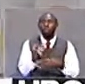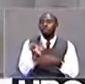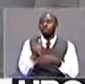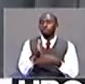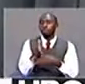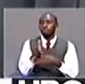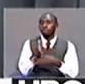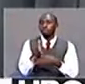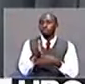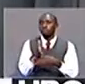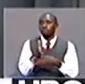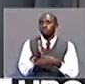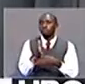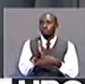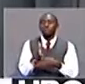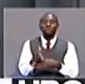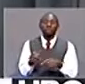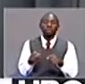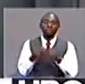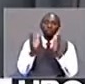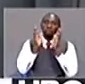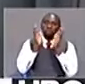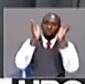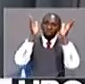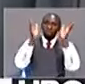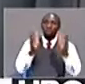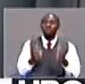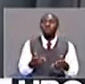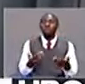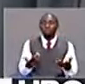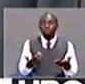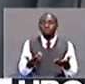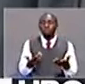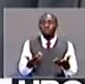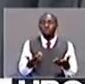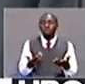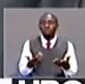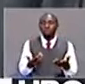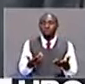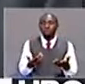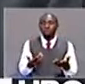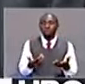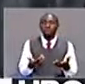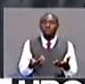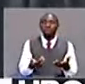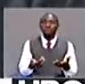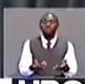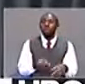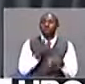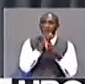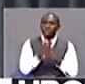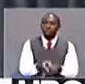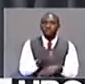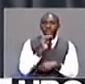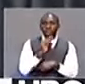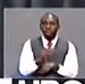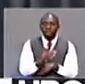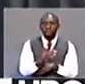motion, and for you, Right Honorable Speaker, for getting space on the order paper. Right Honorable